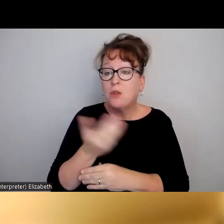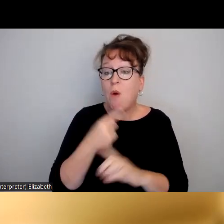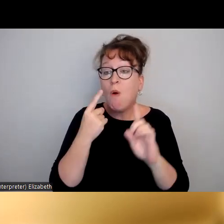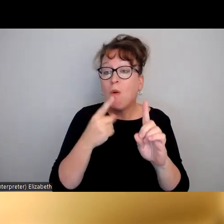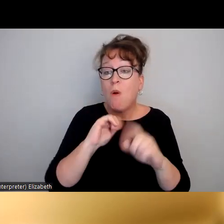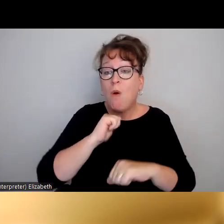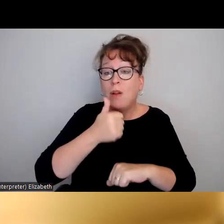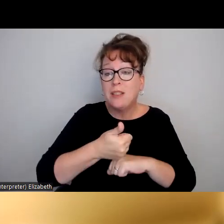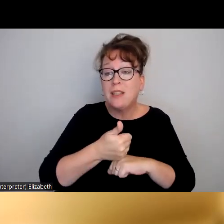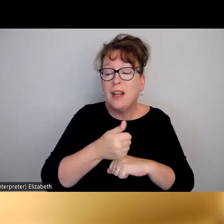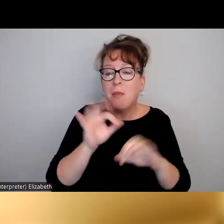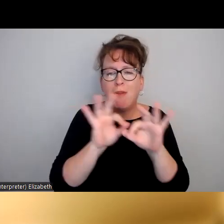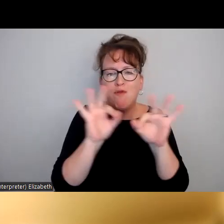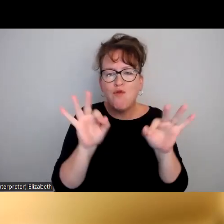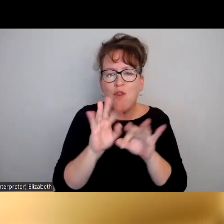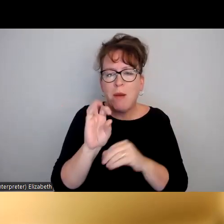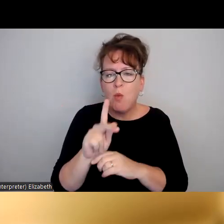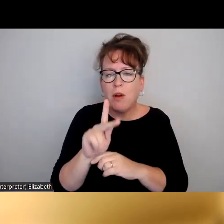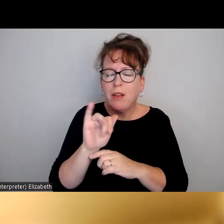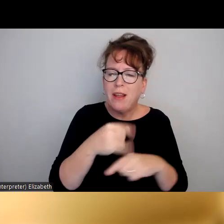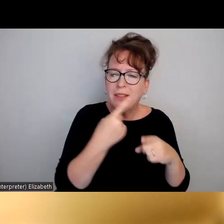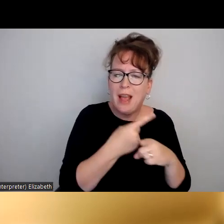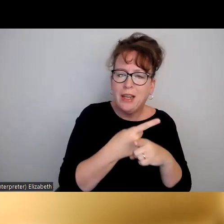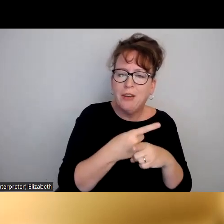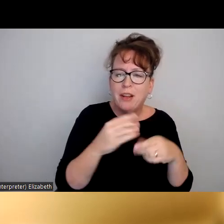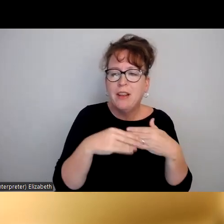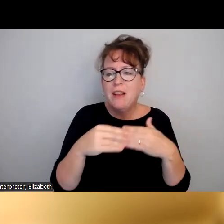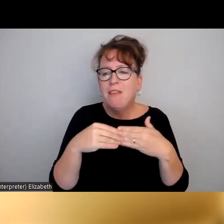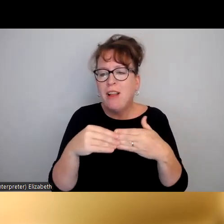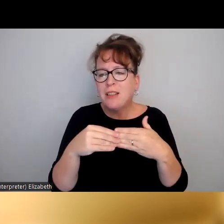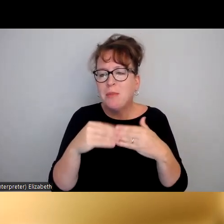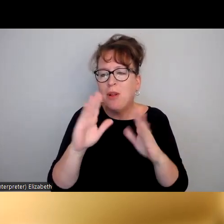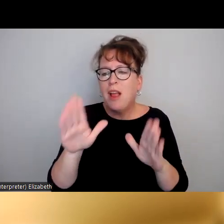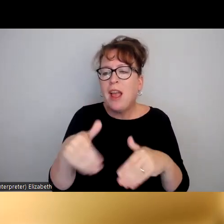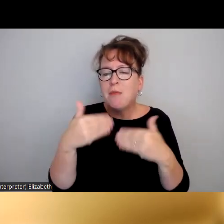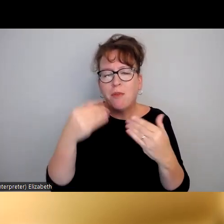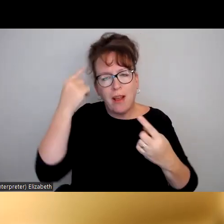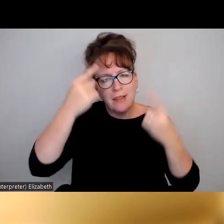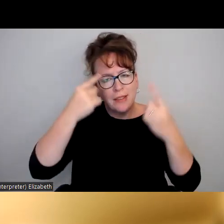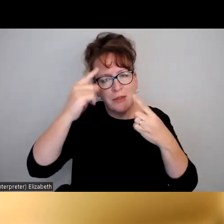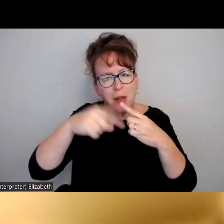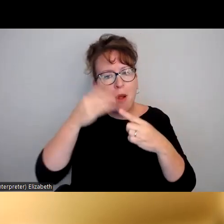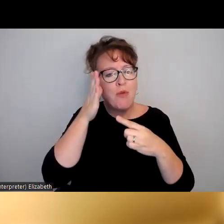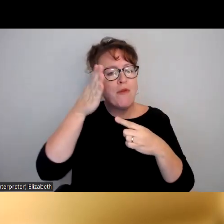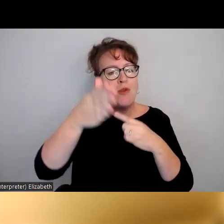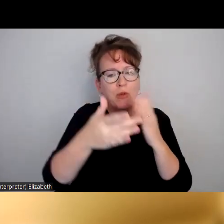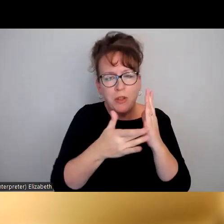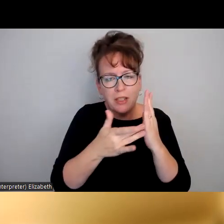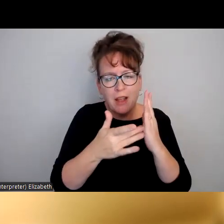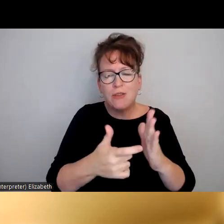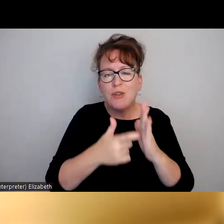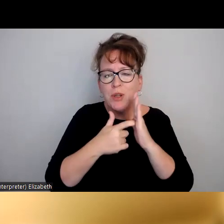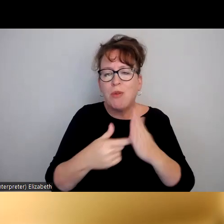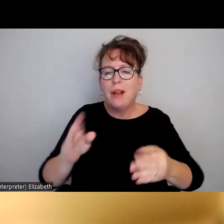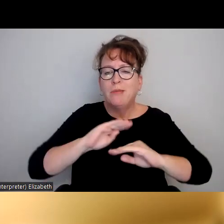consumers, equitable, flexible, and provides consideration of the current and future technologies required to meet our clean energy